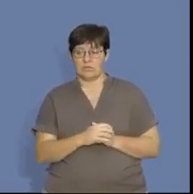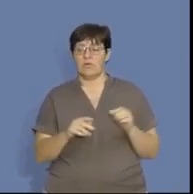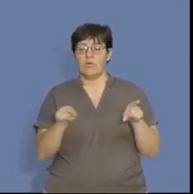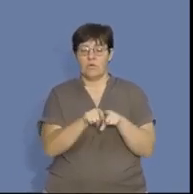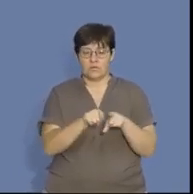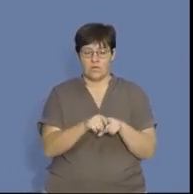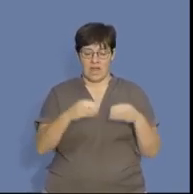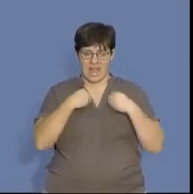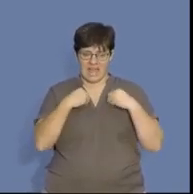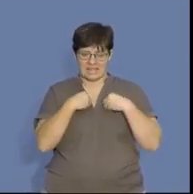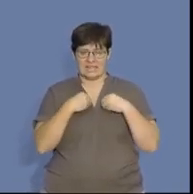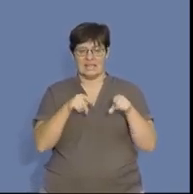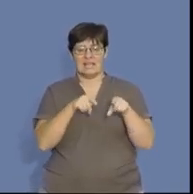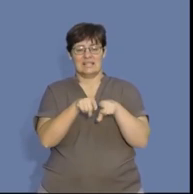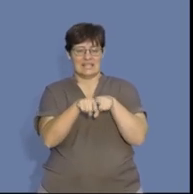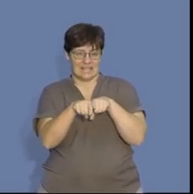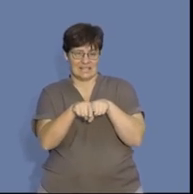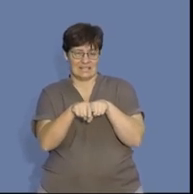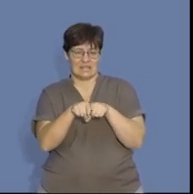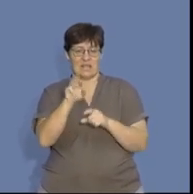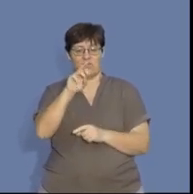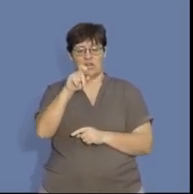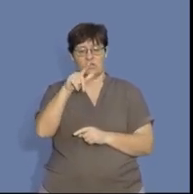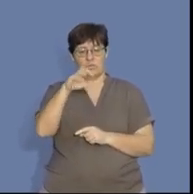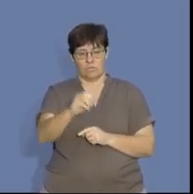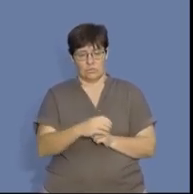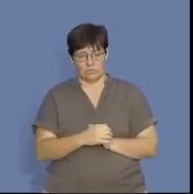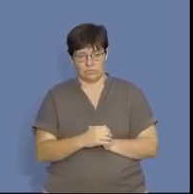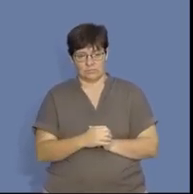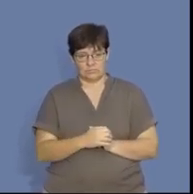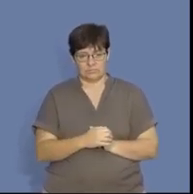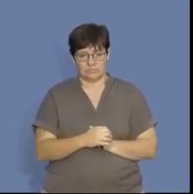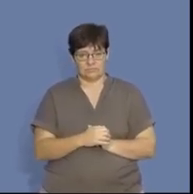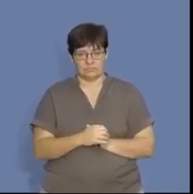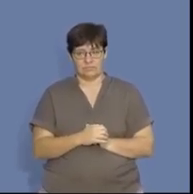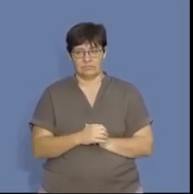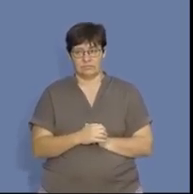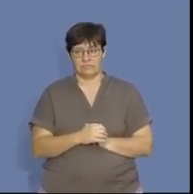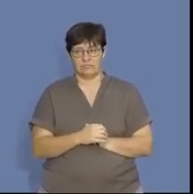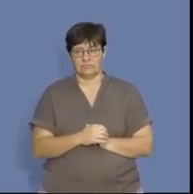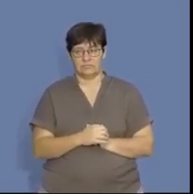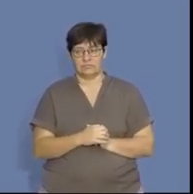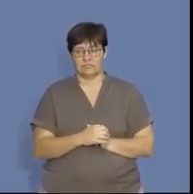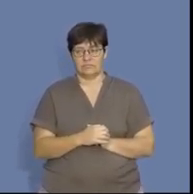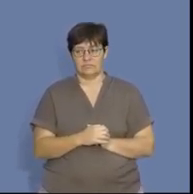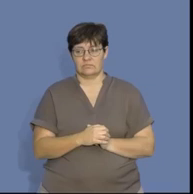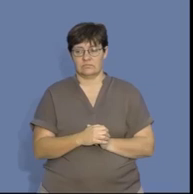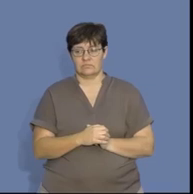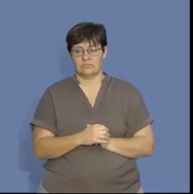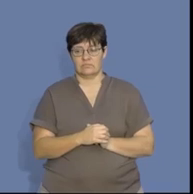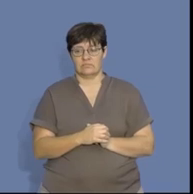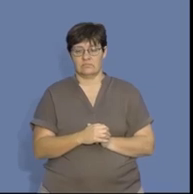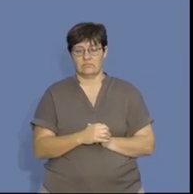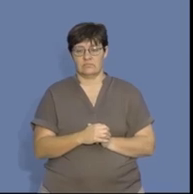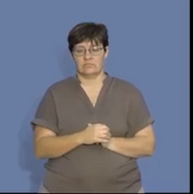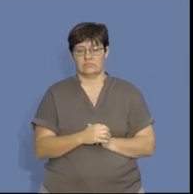and your asset test ratio. So current ratio and the asset test ratio,